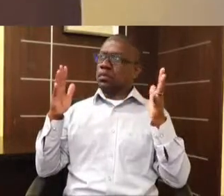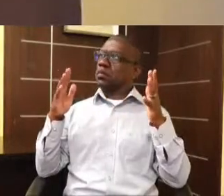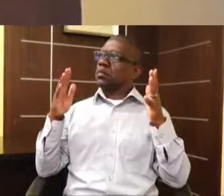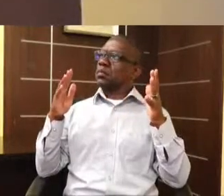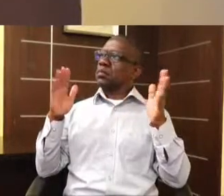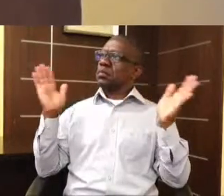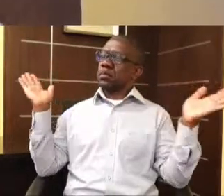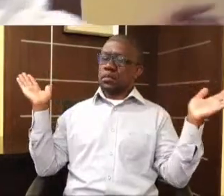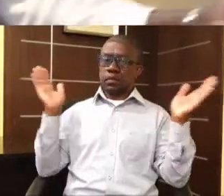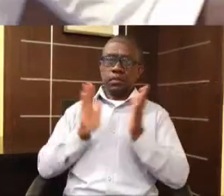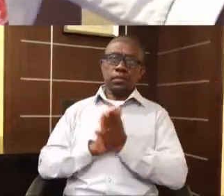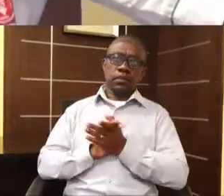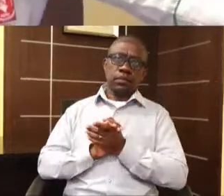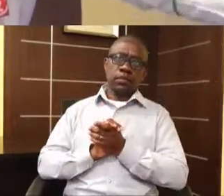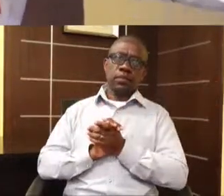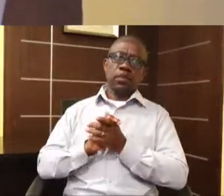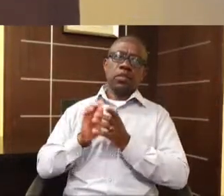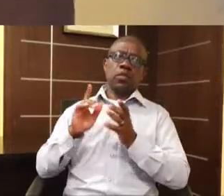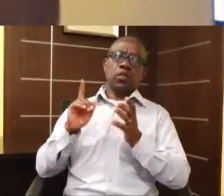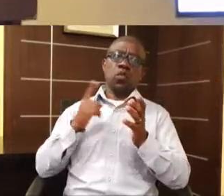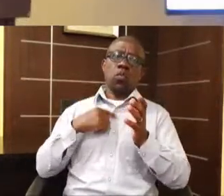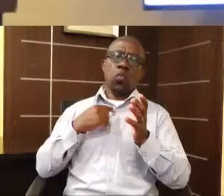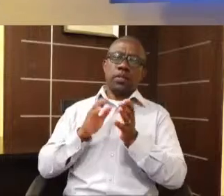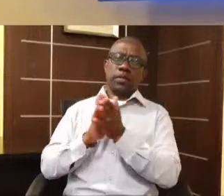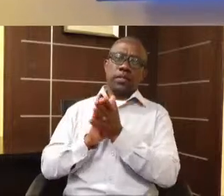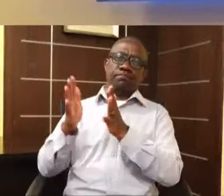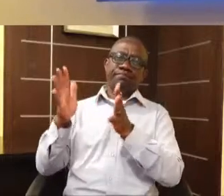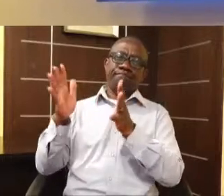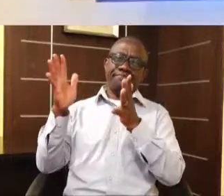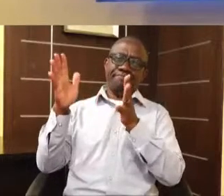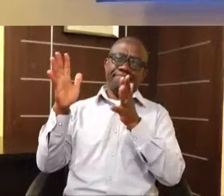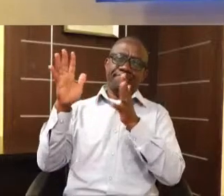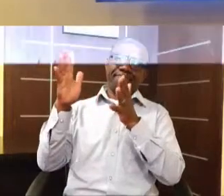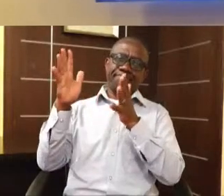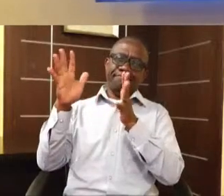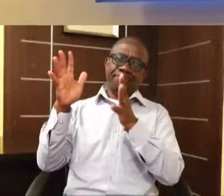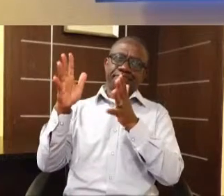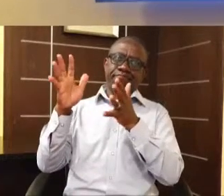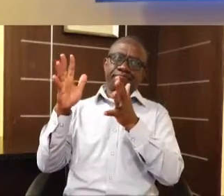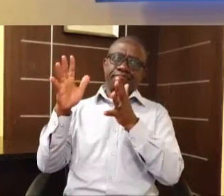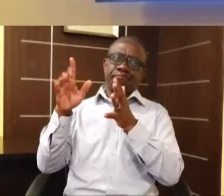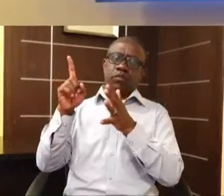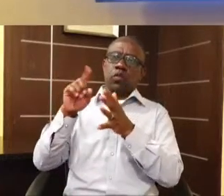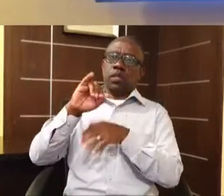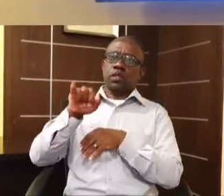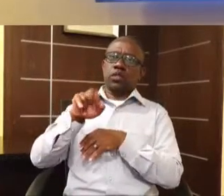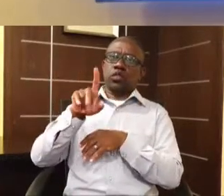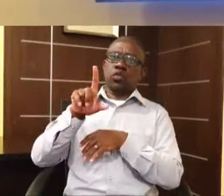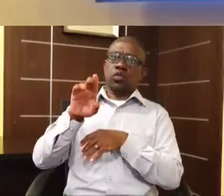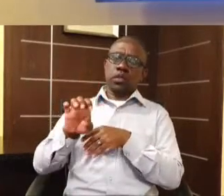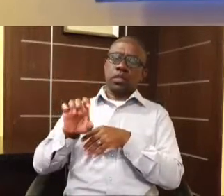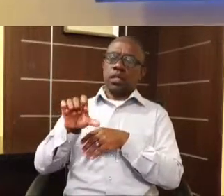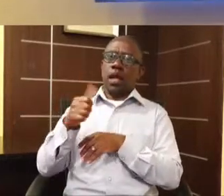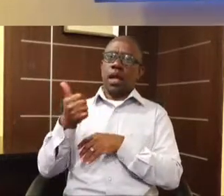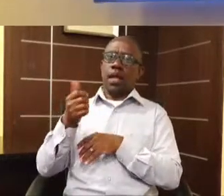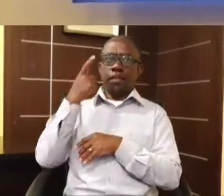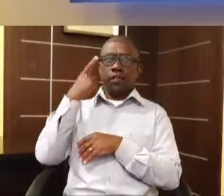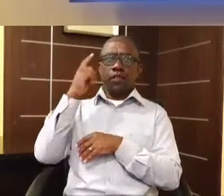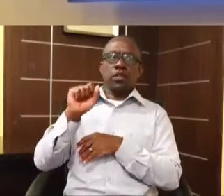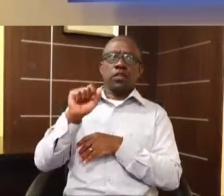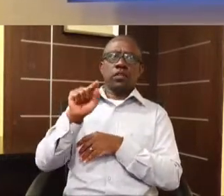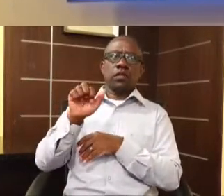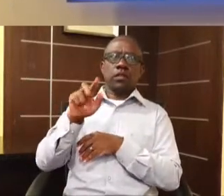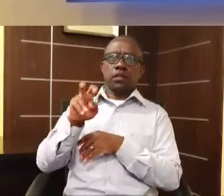Tumwangushie. Moja ya Vicky, and the other one for Steve. 1, 2, go.